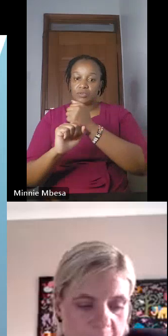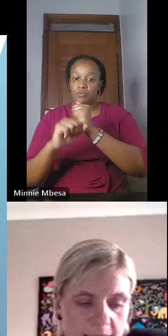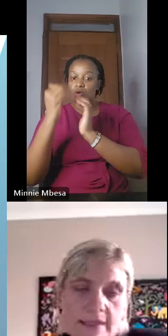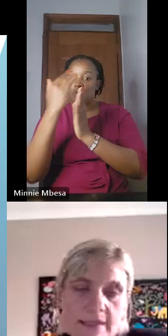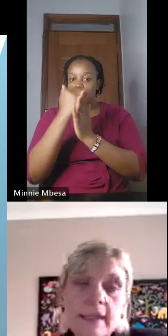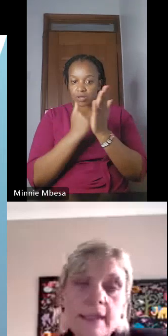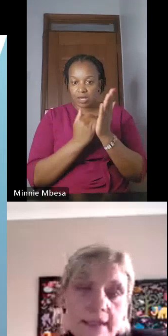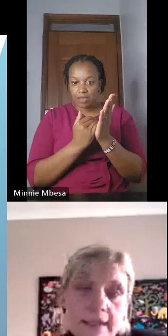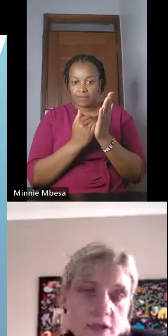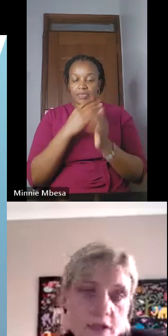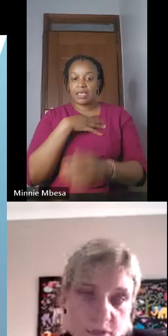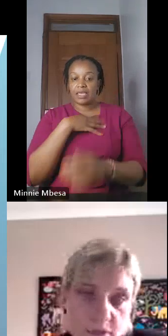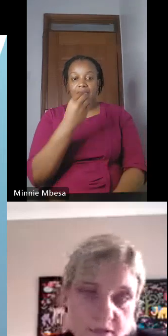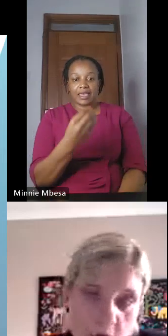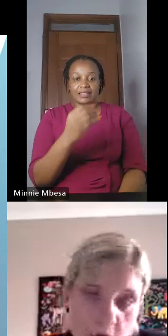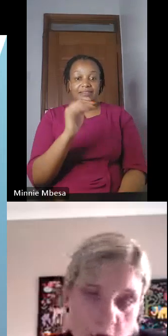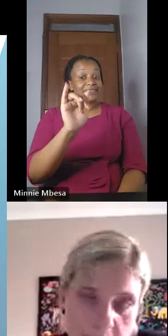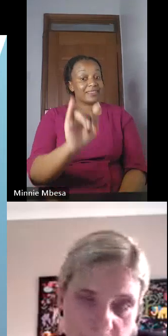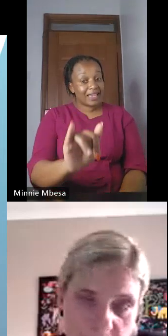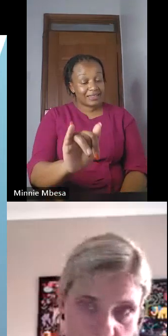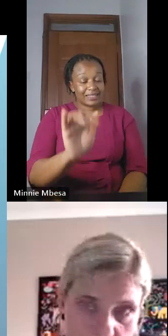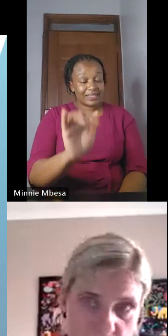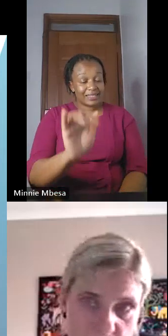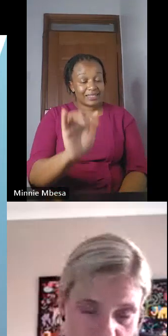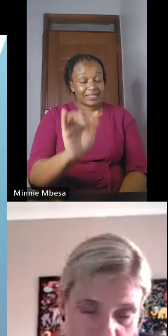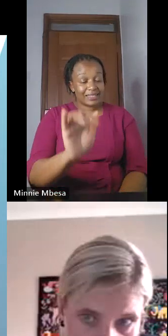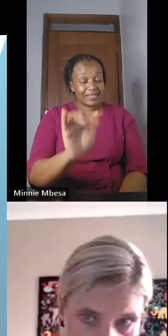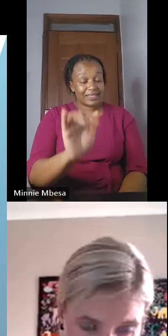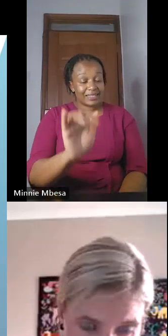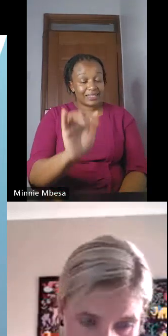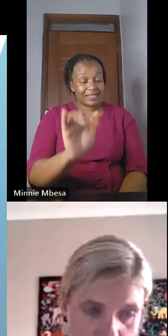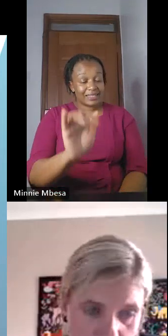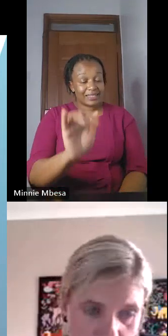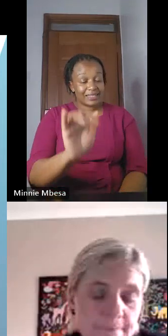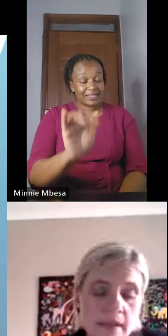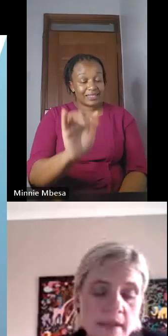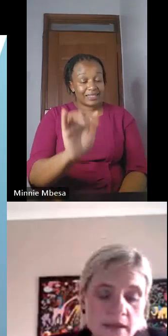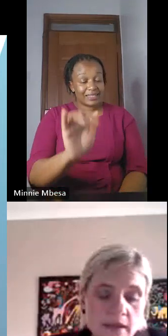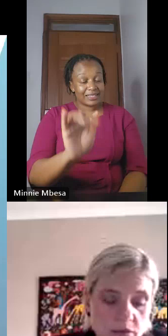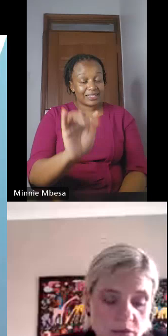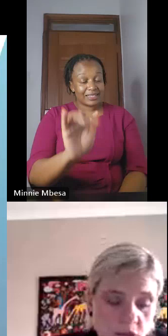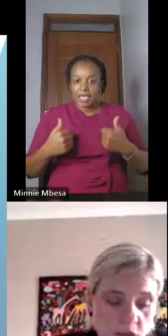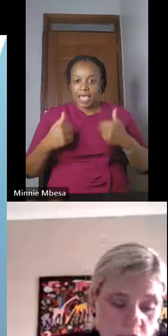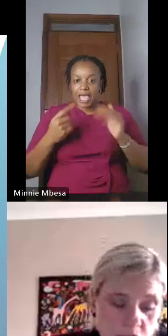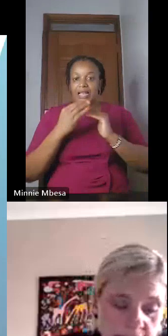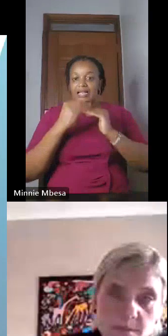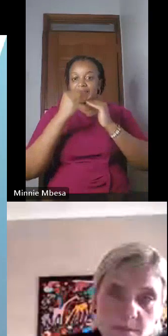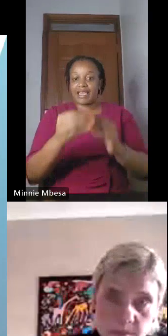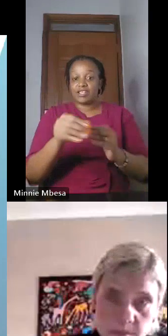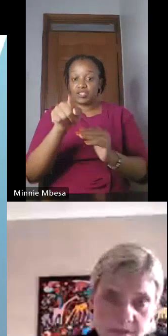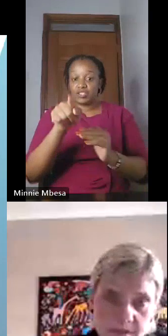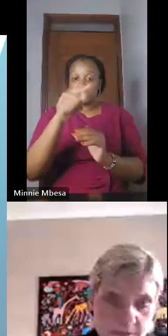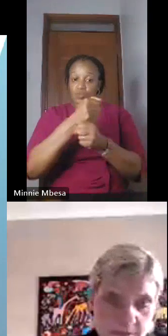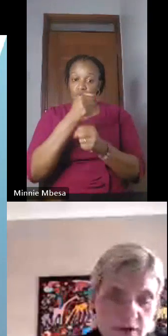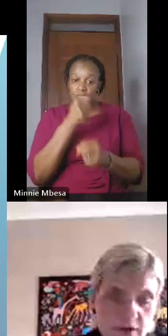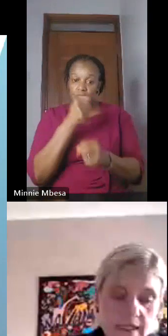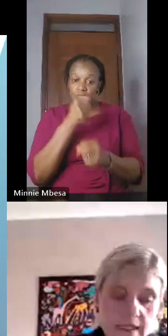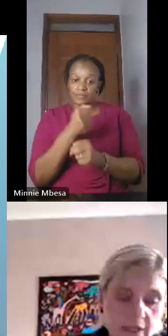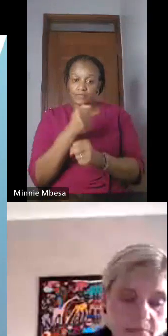And that is the exact opposite of what I would guide you in doing. You need to be able